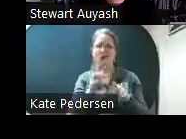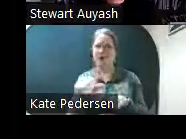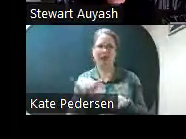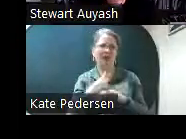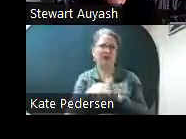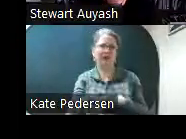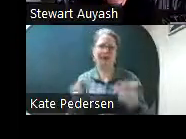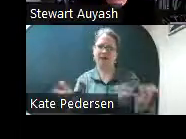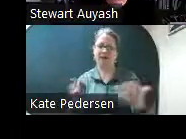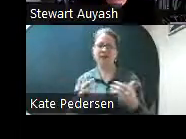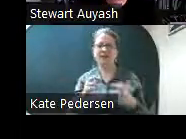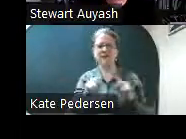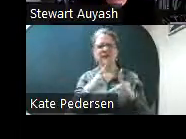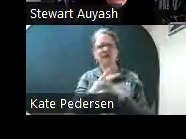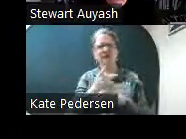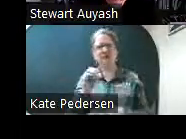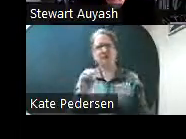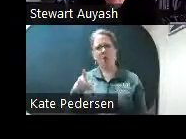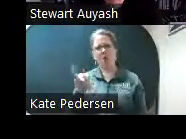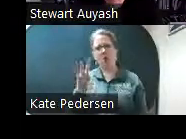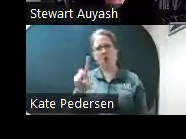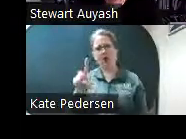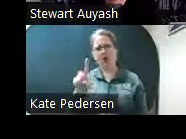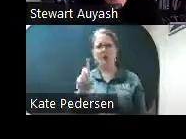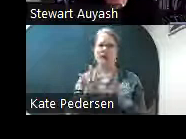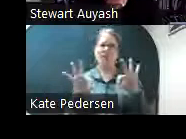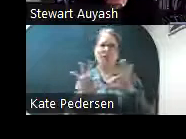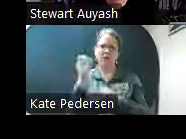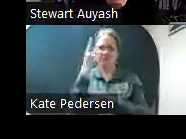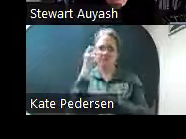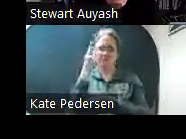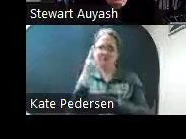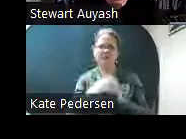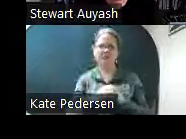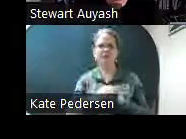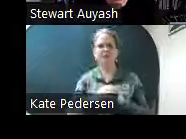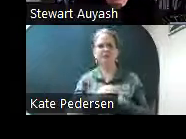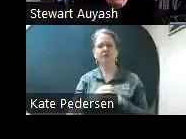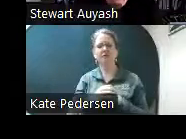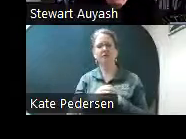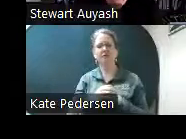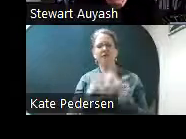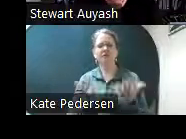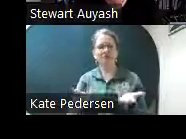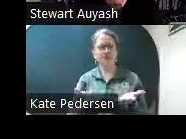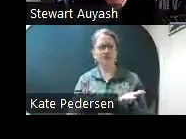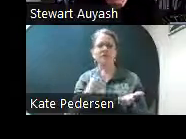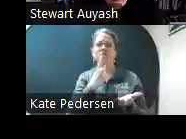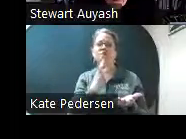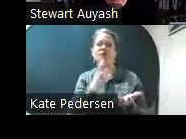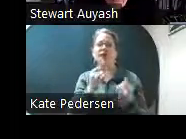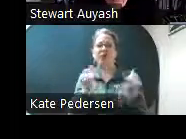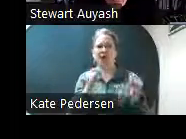There are types of opioids that are important to understand something about. The red